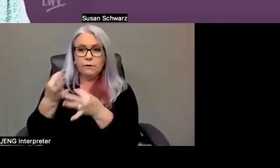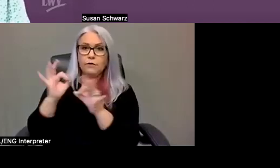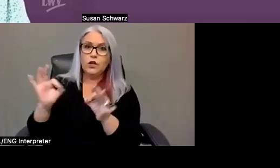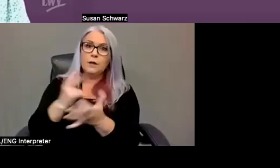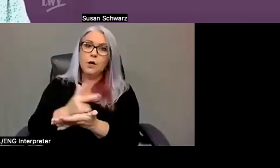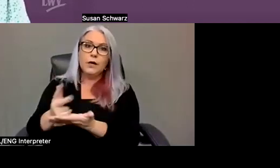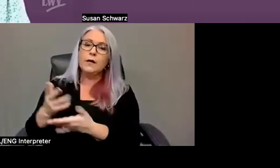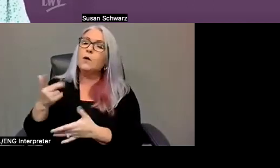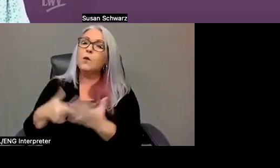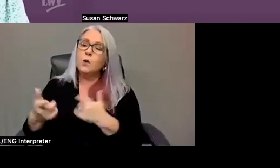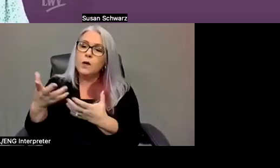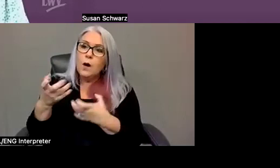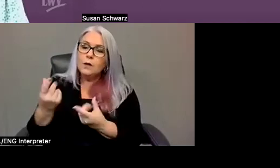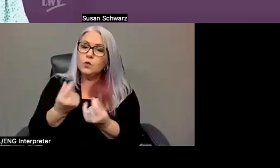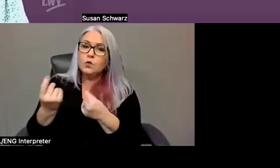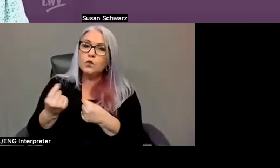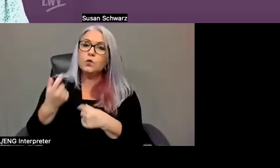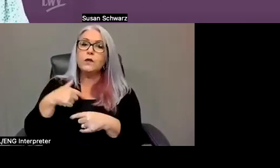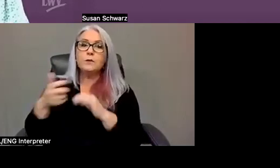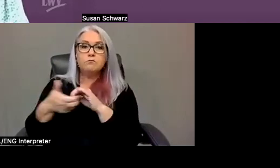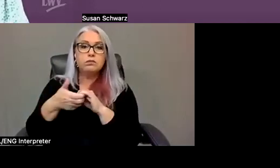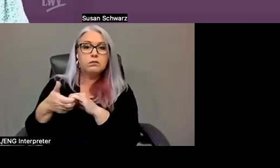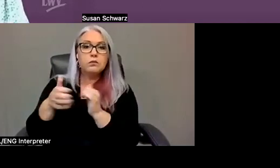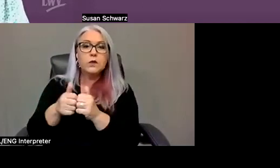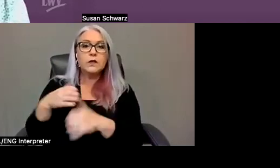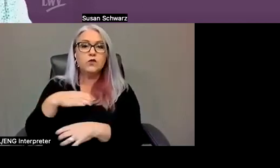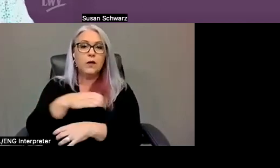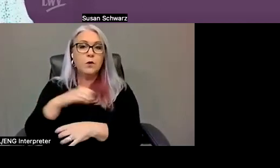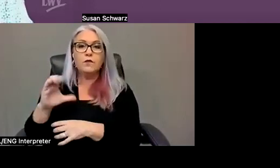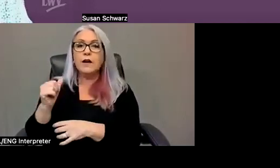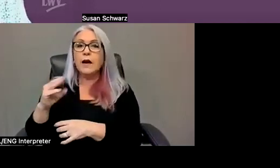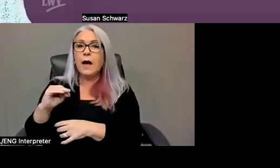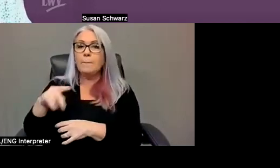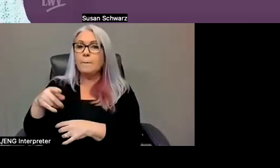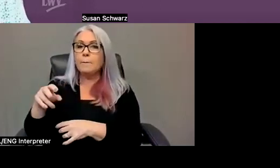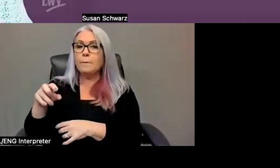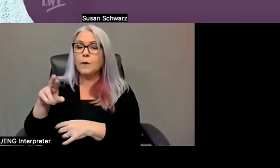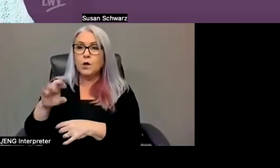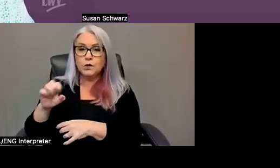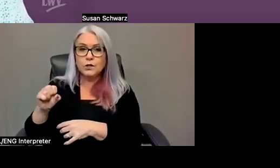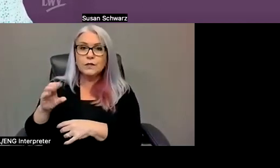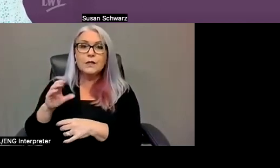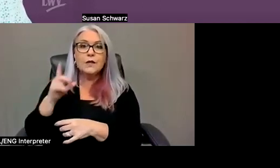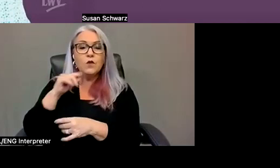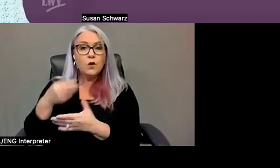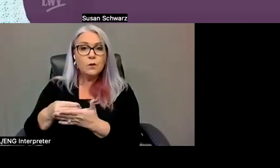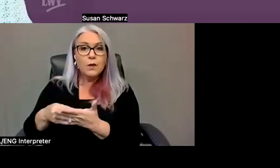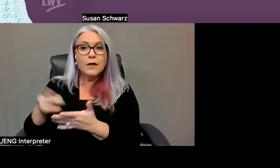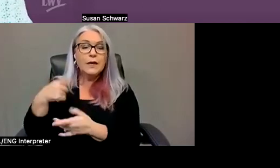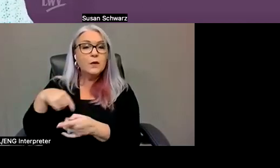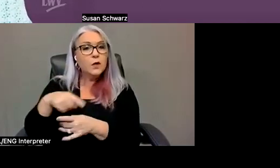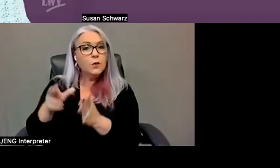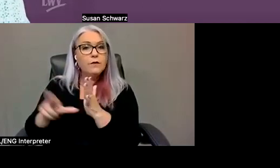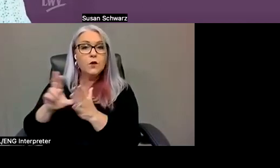want to do, and we did this in conjunction with the Chamber of Commerce, we hired a parking expert who reviewed this, and for a while we did have